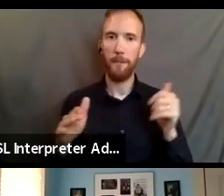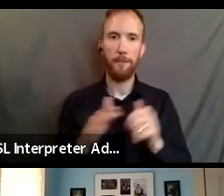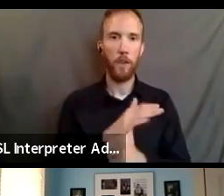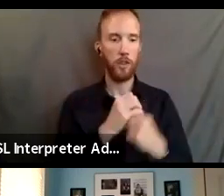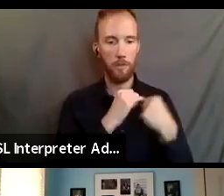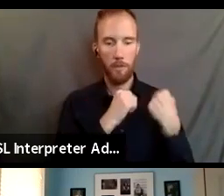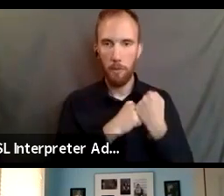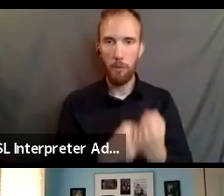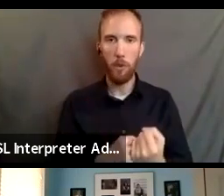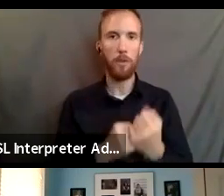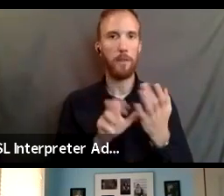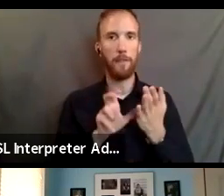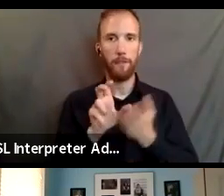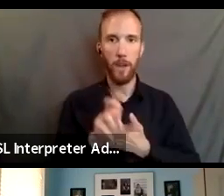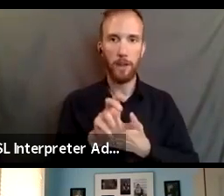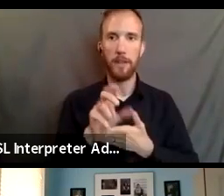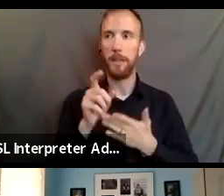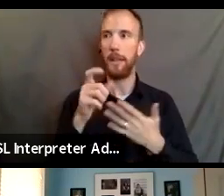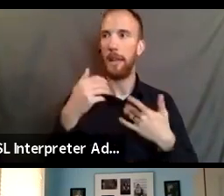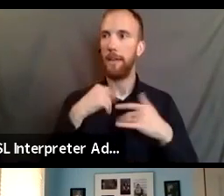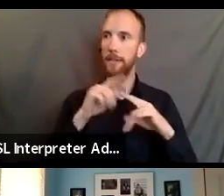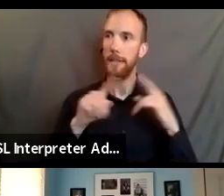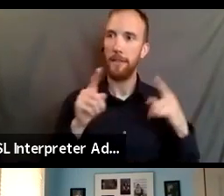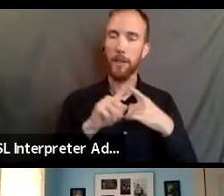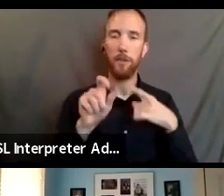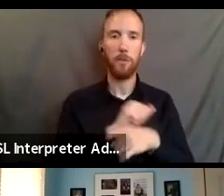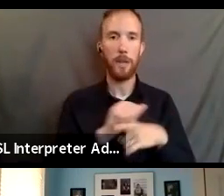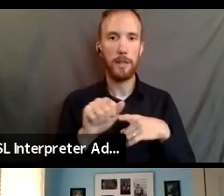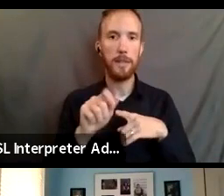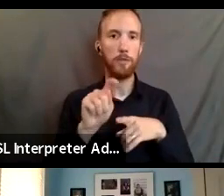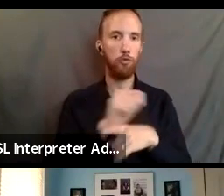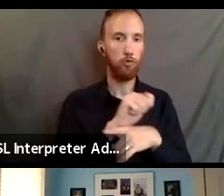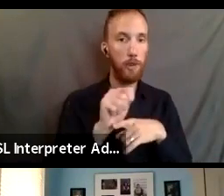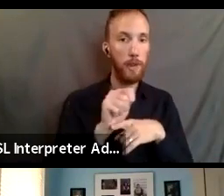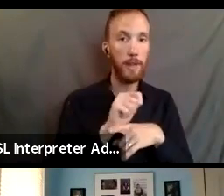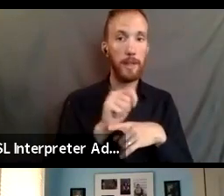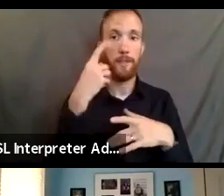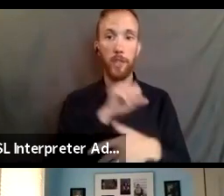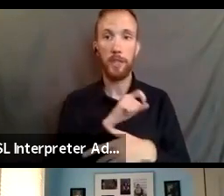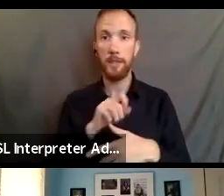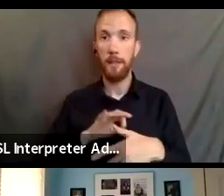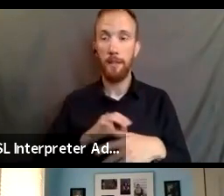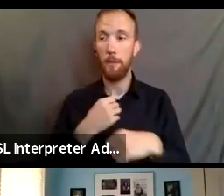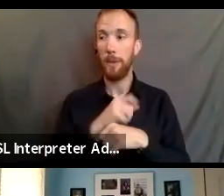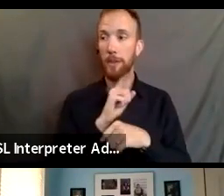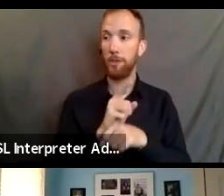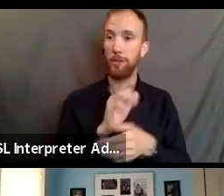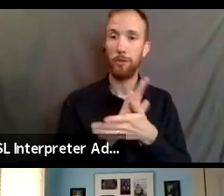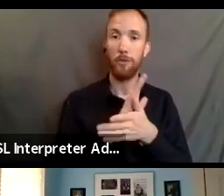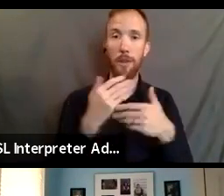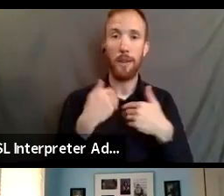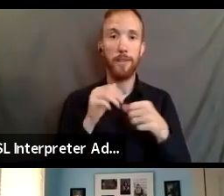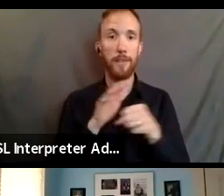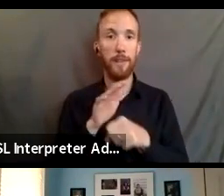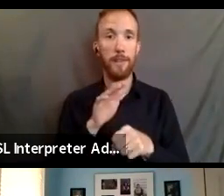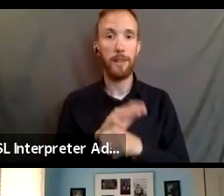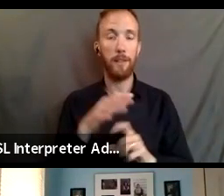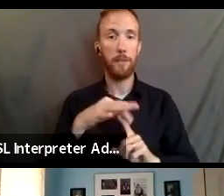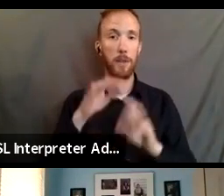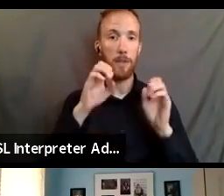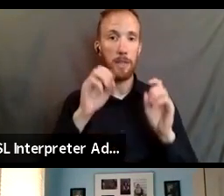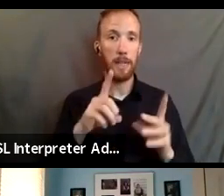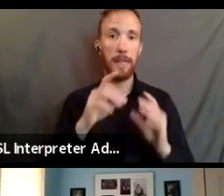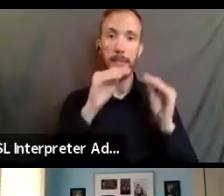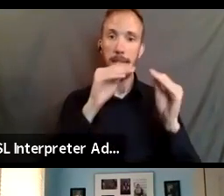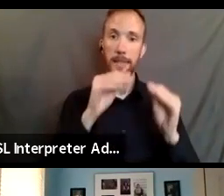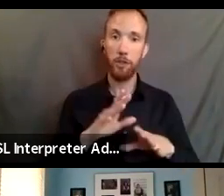must expand restorative practices uh training and staff as well as ensure that schools have adequate numbers of special education teachers counselors social